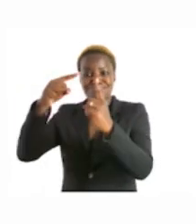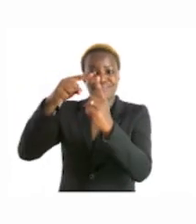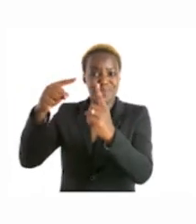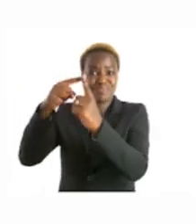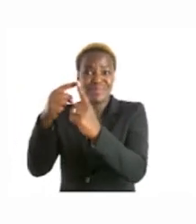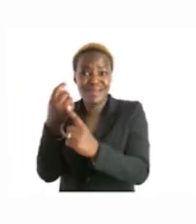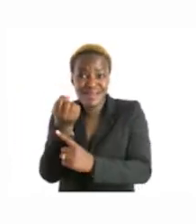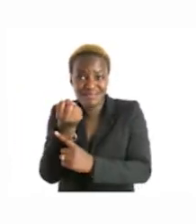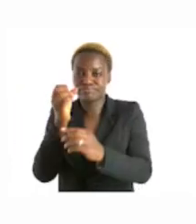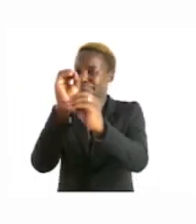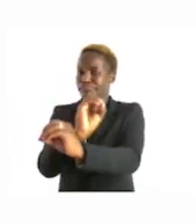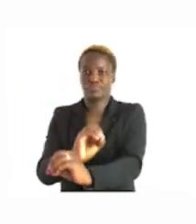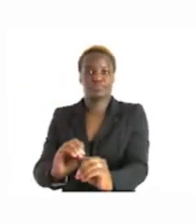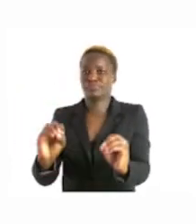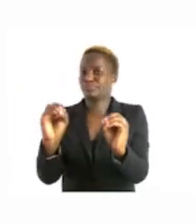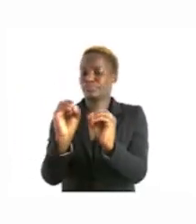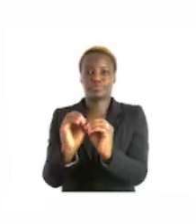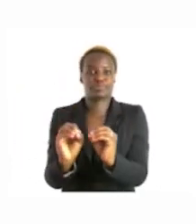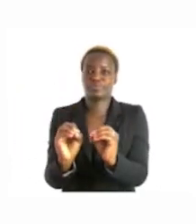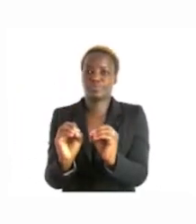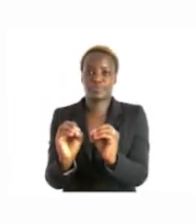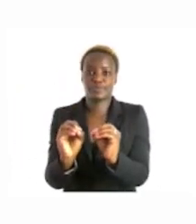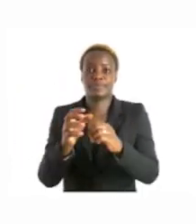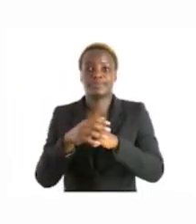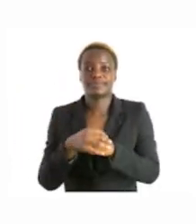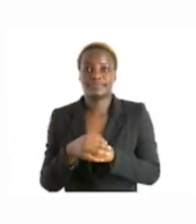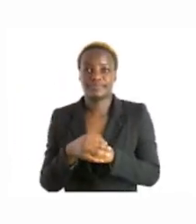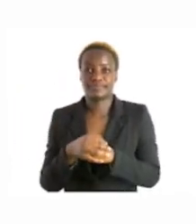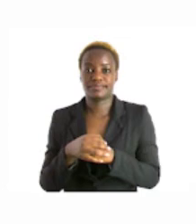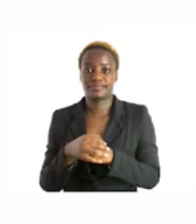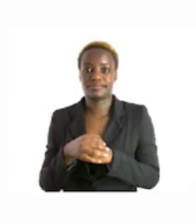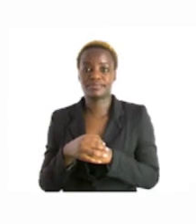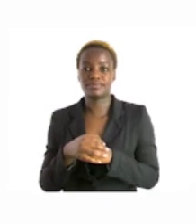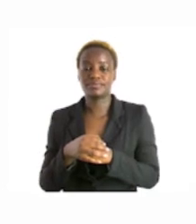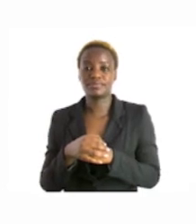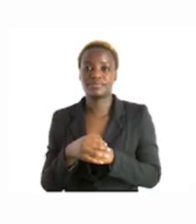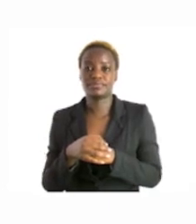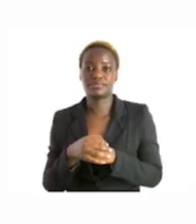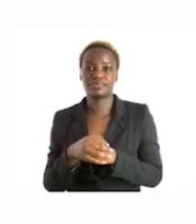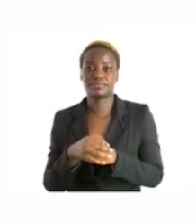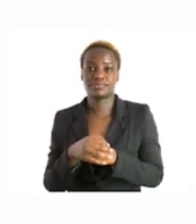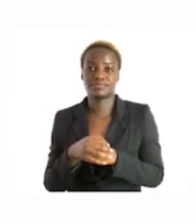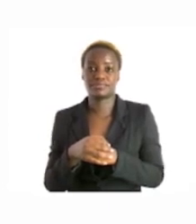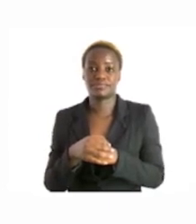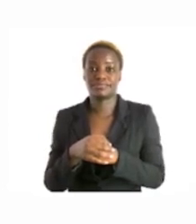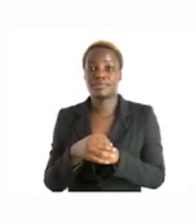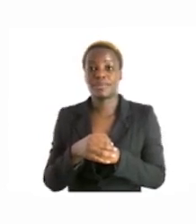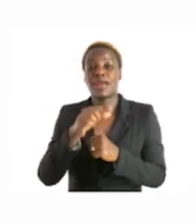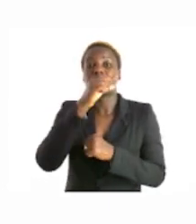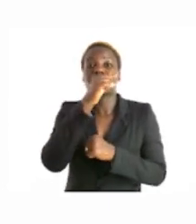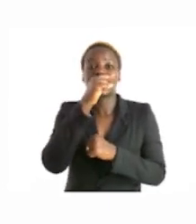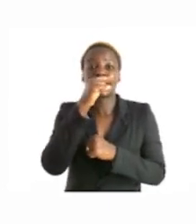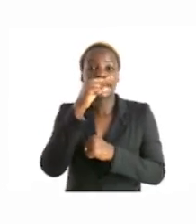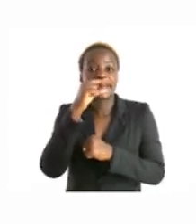neither have corners or the sides. All right. So I would like for you to name